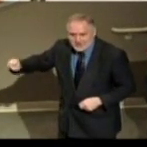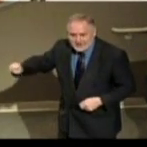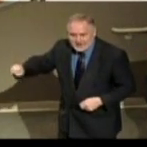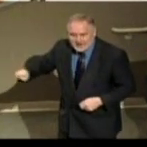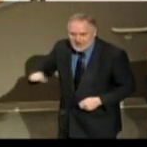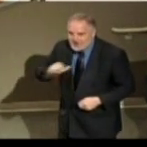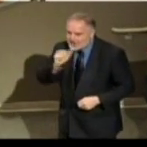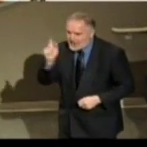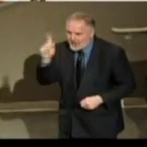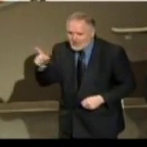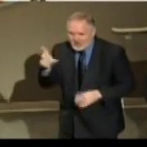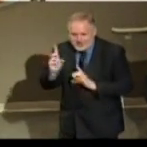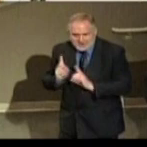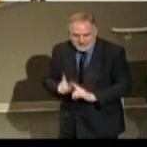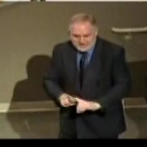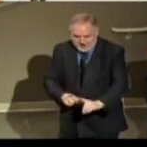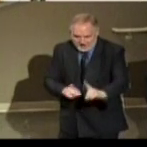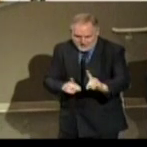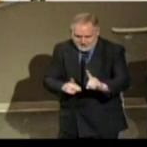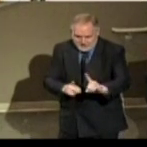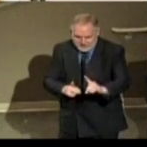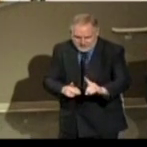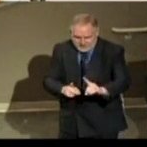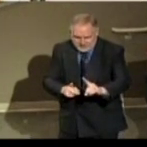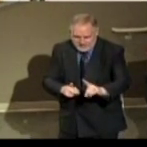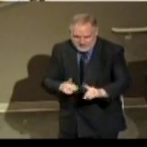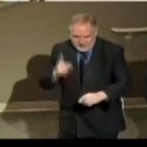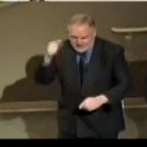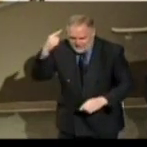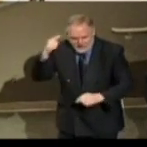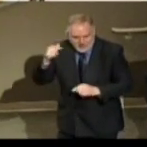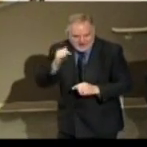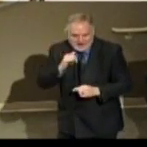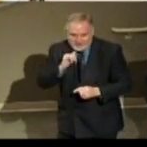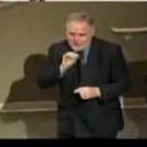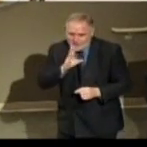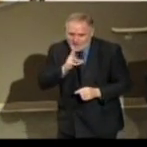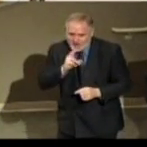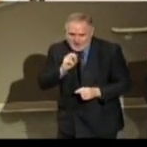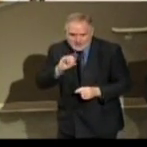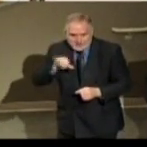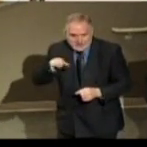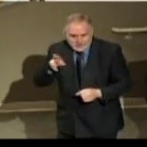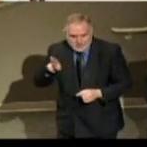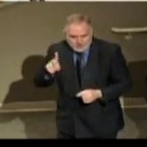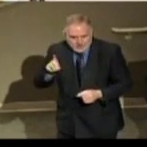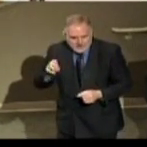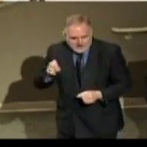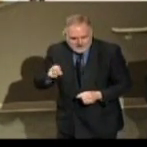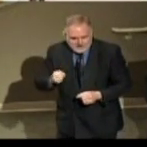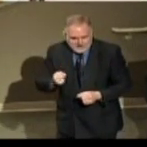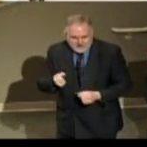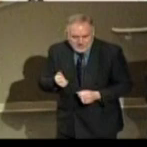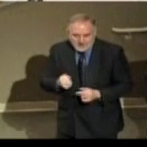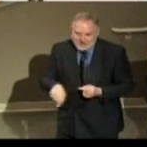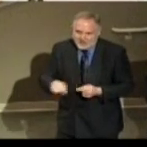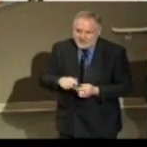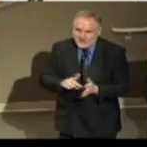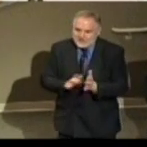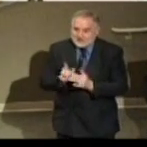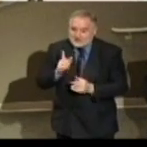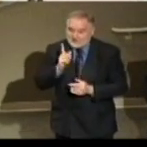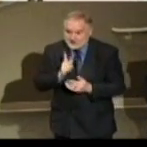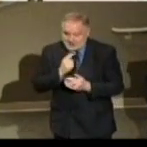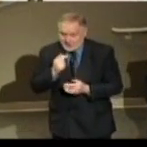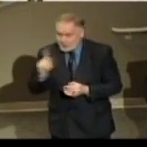Not one of the disciples thought it was Judas. In fact, when Jesus said, one of you is going